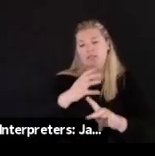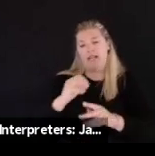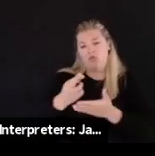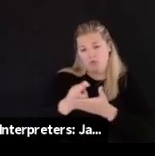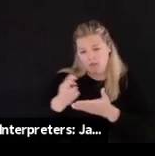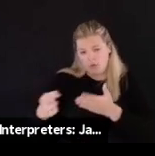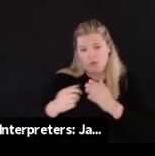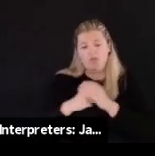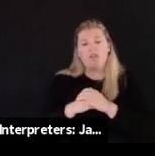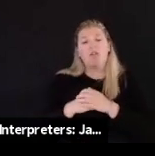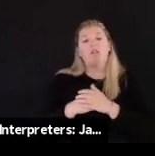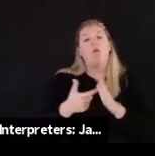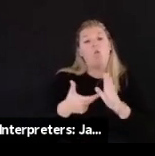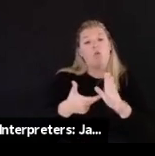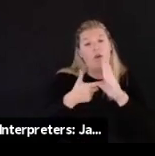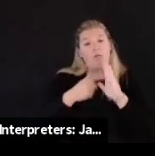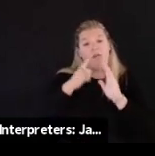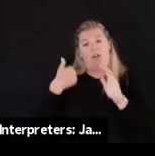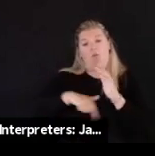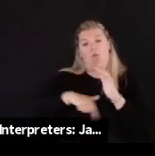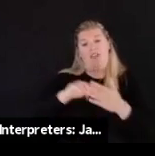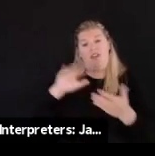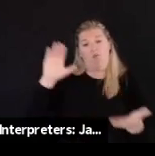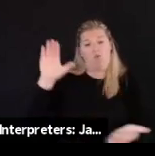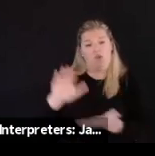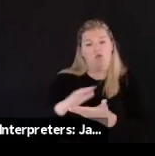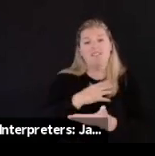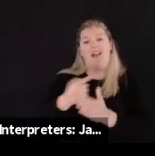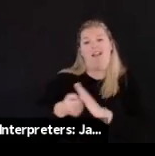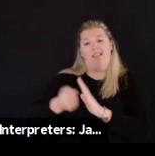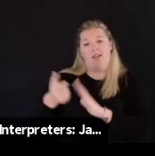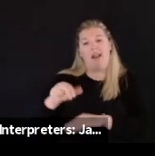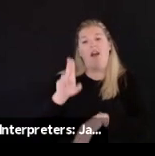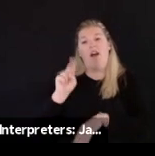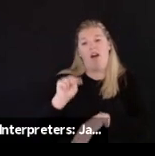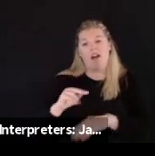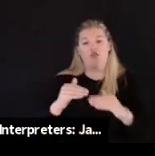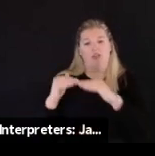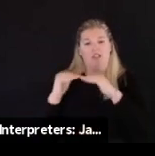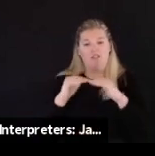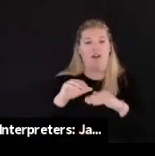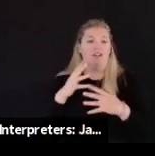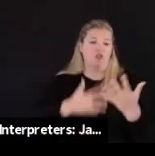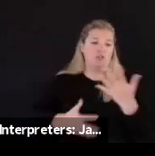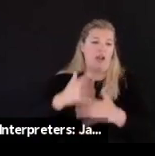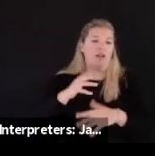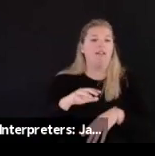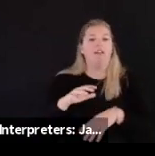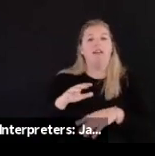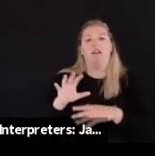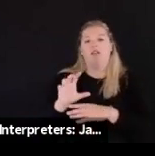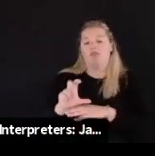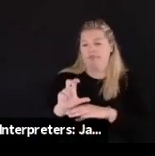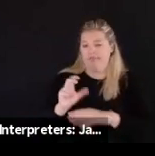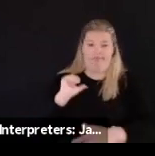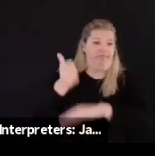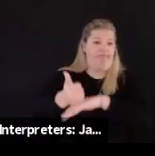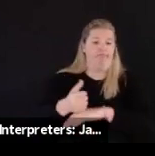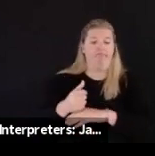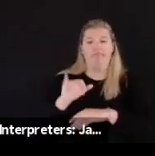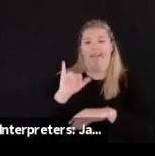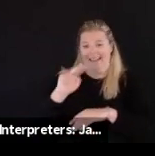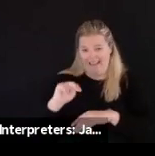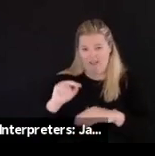resources, the requirement that we reduce and eliminate unjustified societally imposed inequalities. It requires